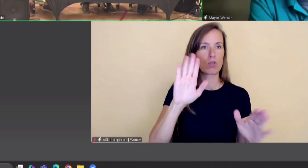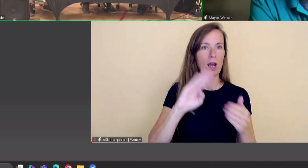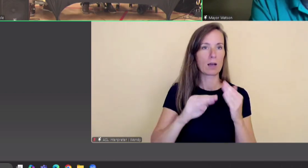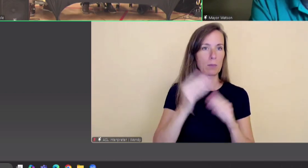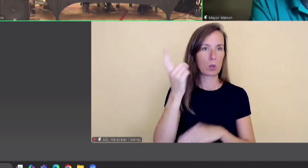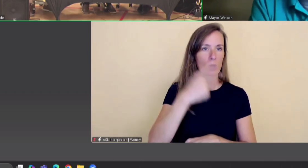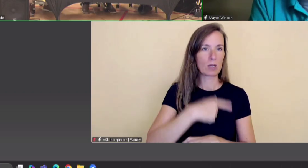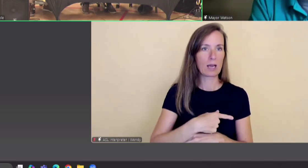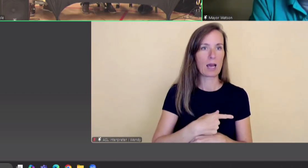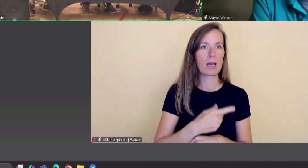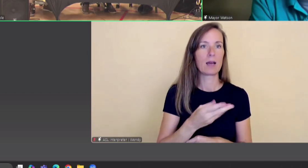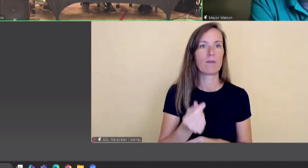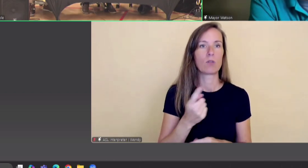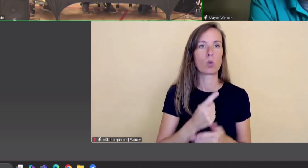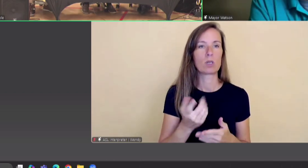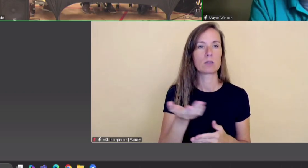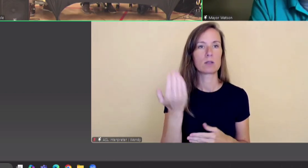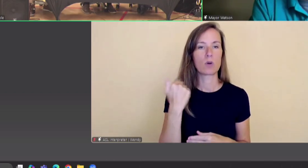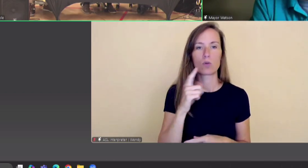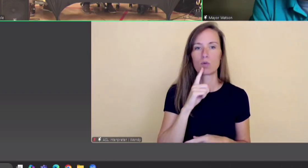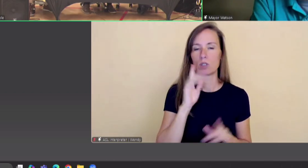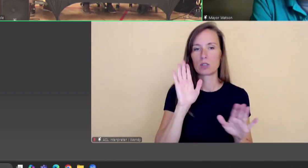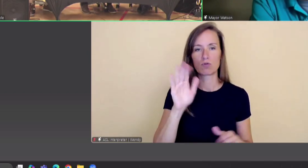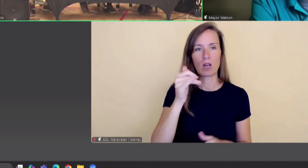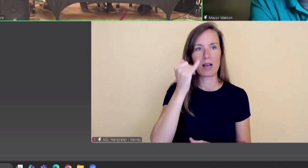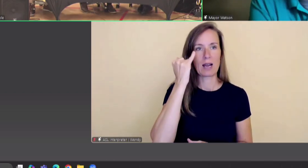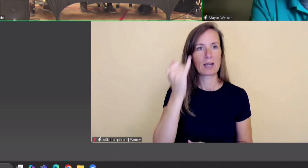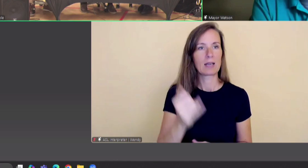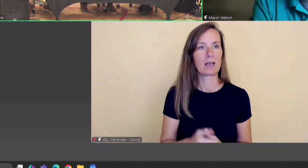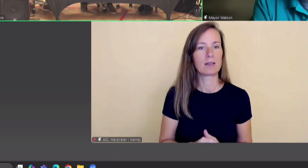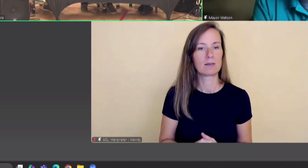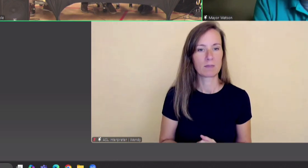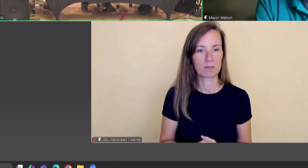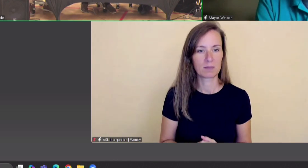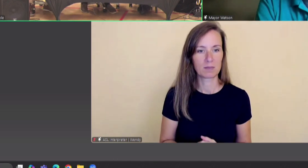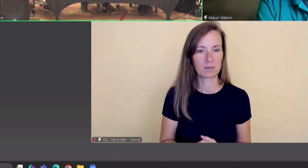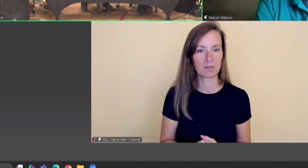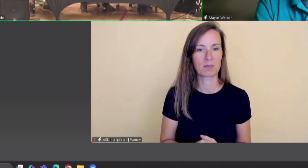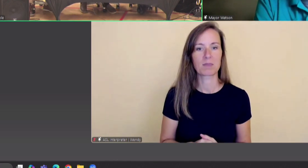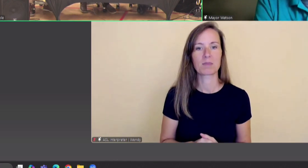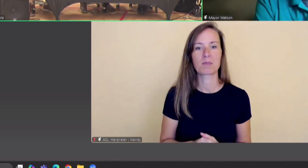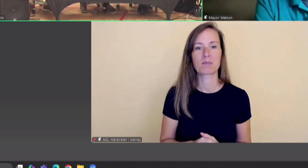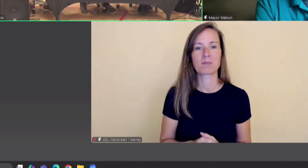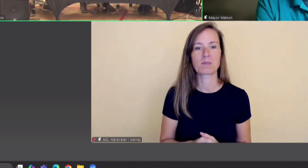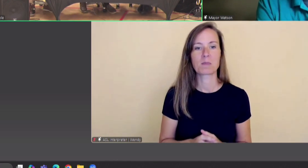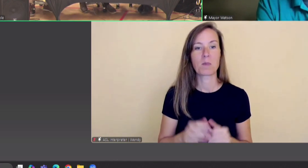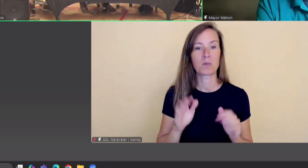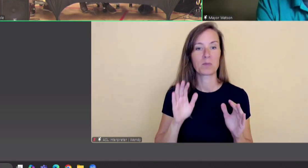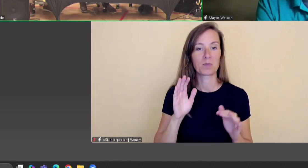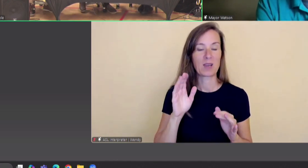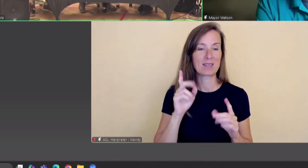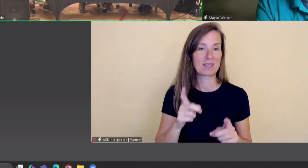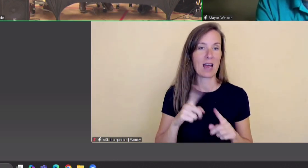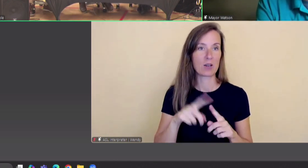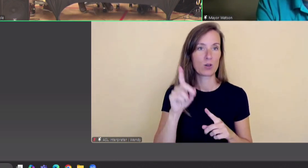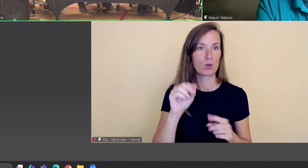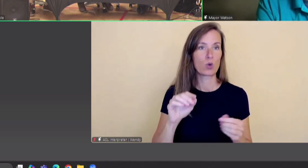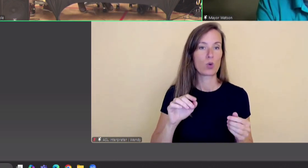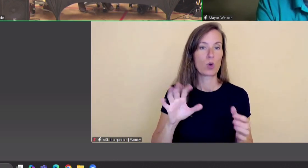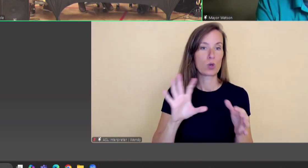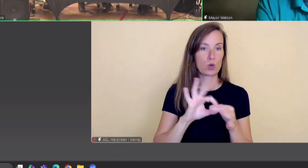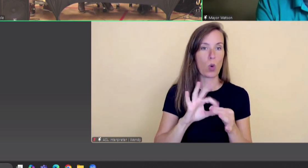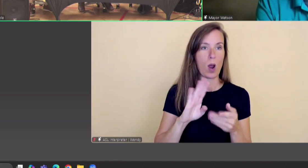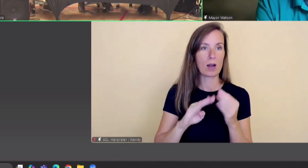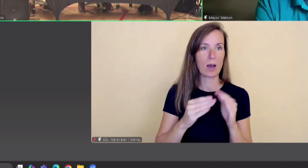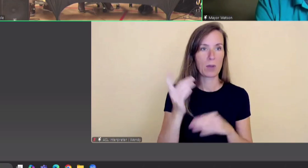ago. It was such a great idea that I've decided to do that joint community day with him. And so I will say it's September 14th from 3 to